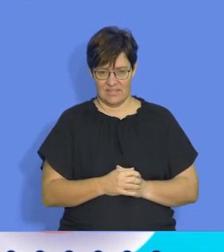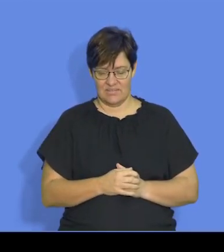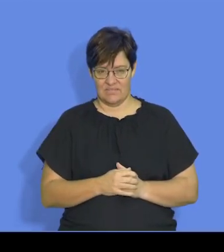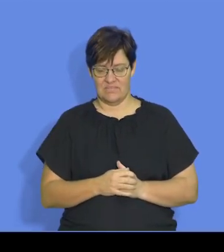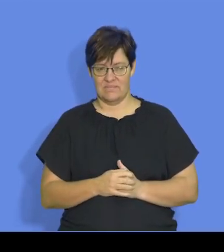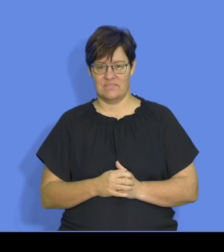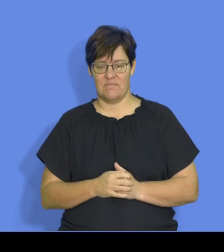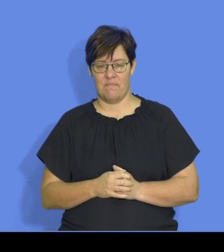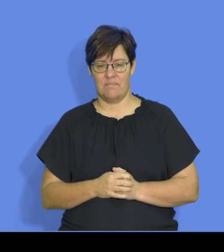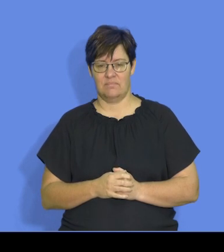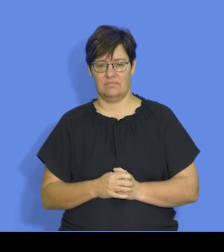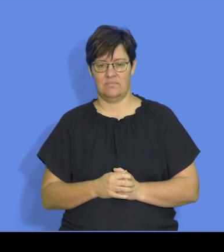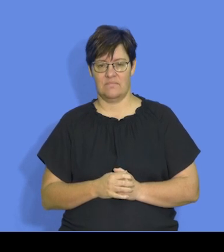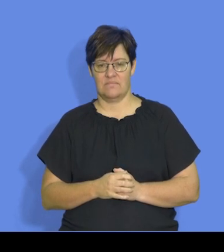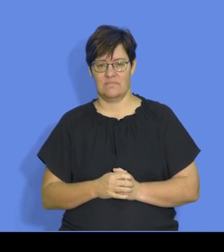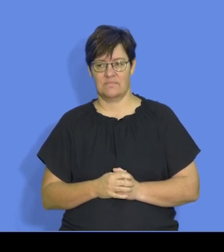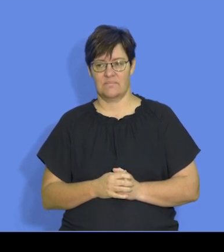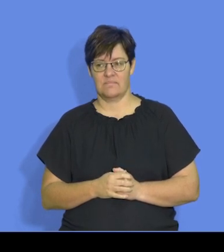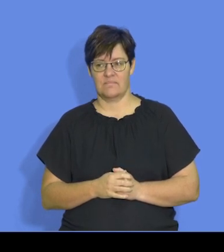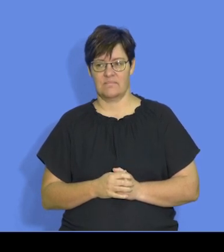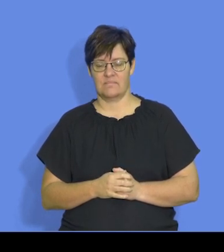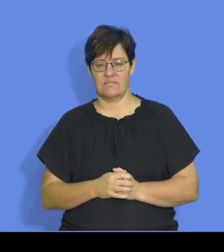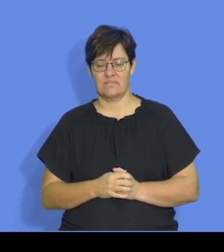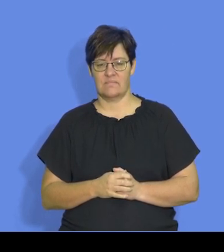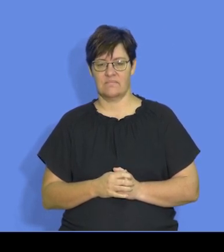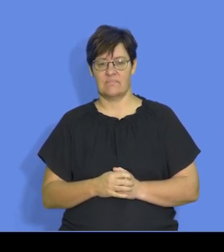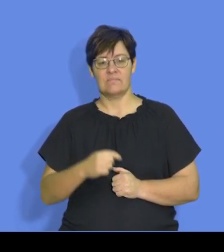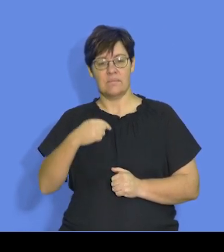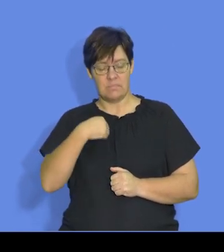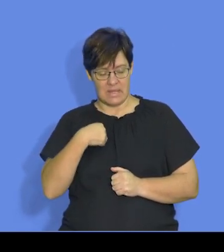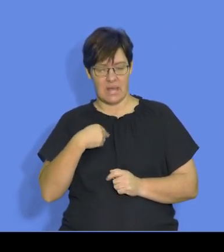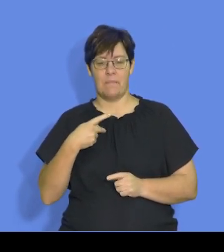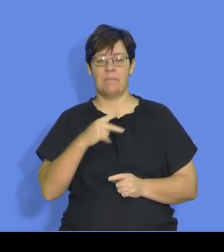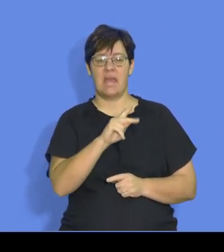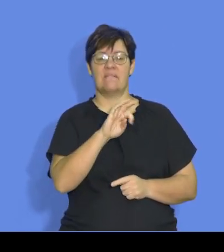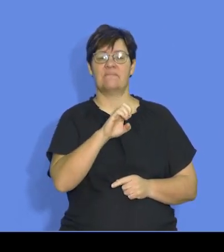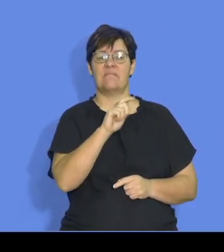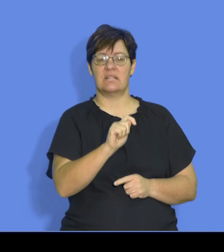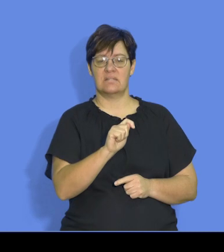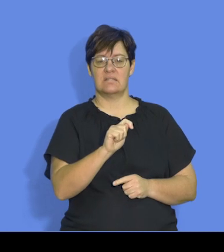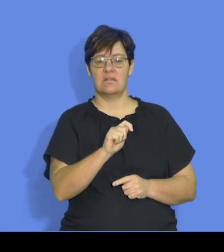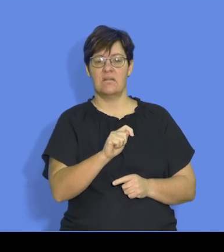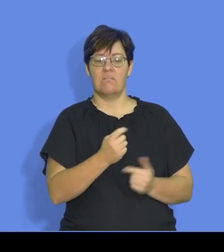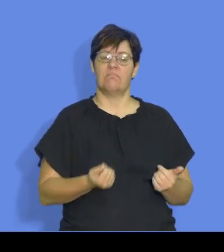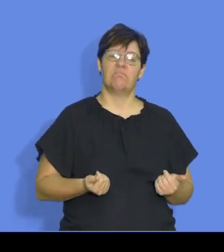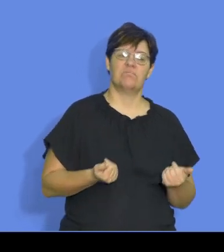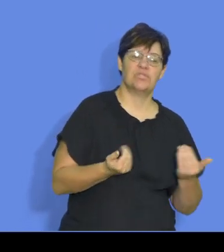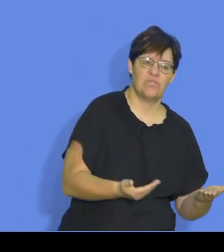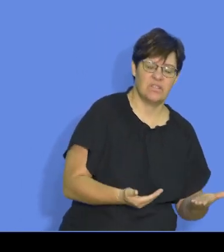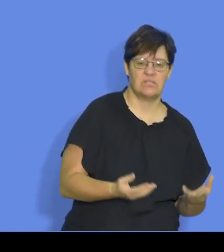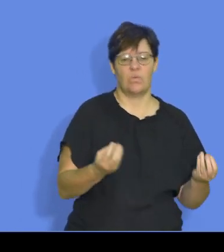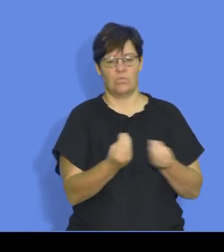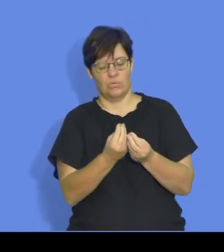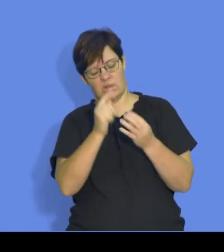therefore, you are indirectly paying VAT on some goods and services,